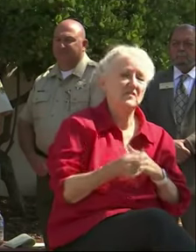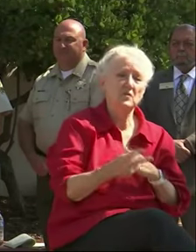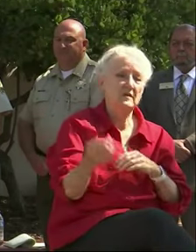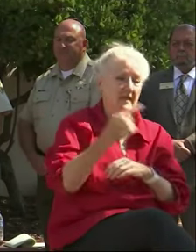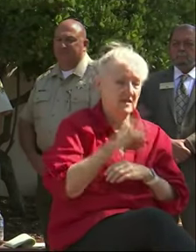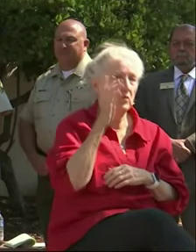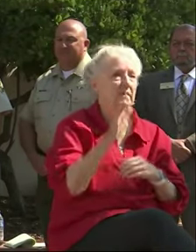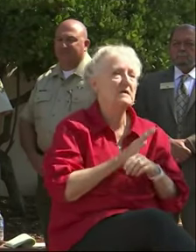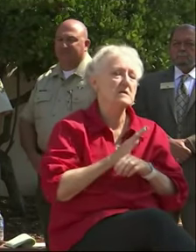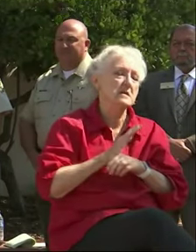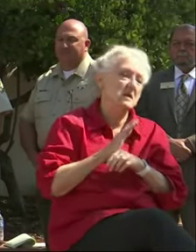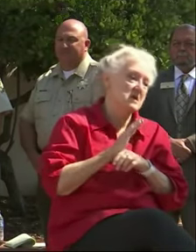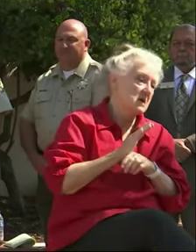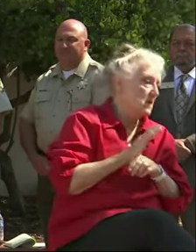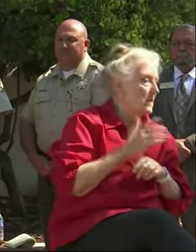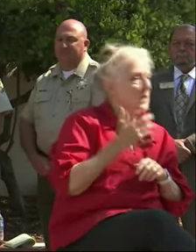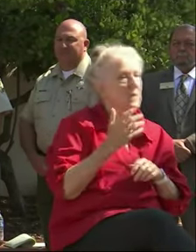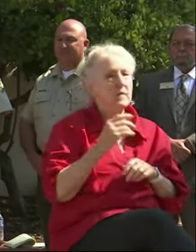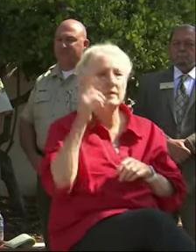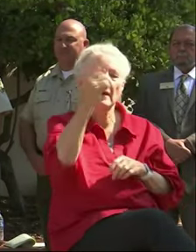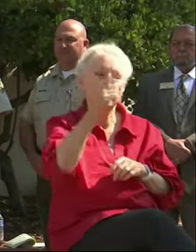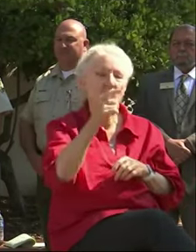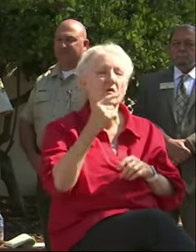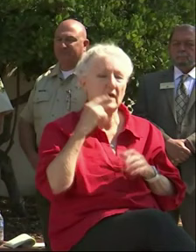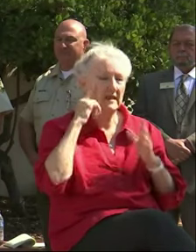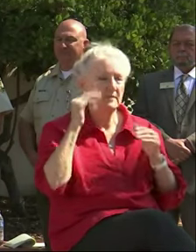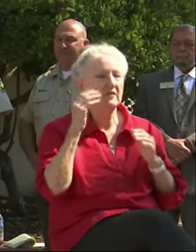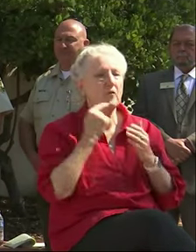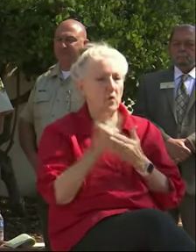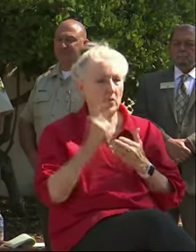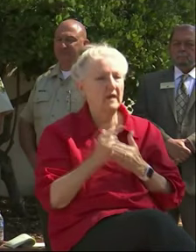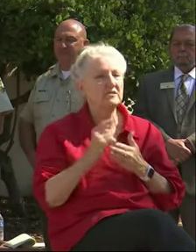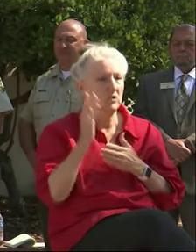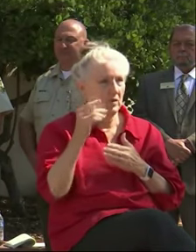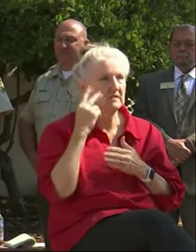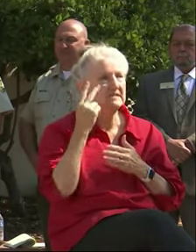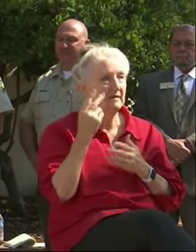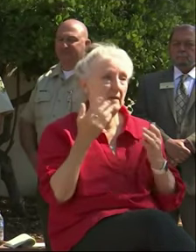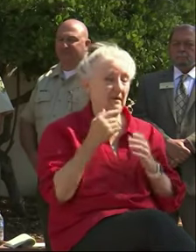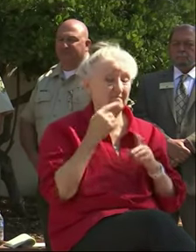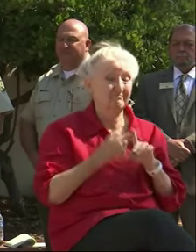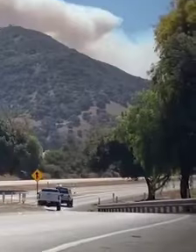very busy out there. We expect that for weeks you will see, if